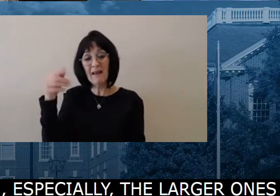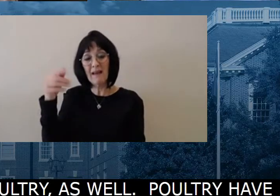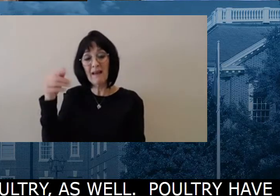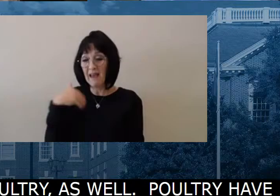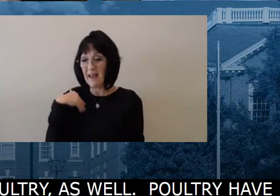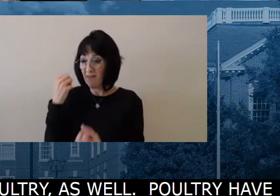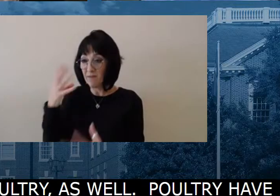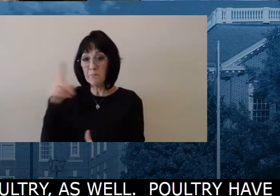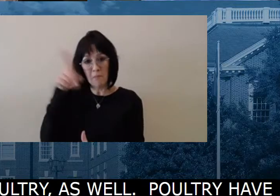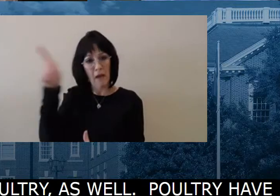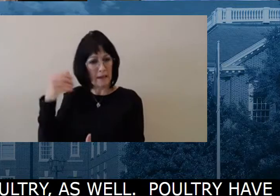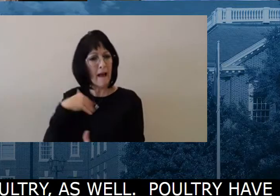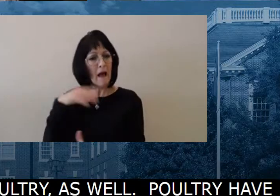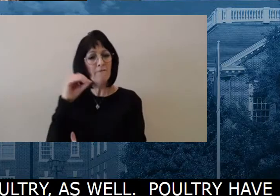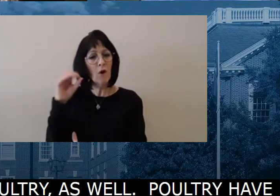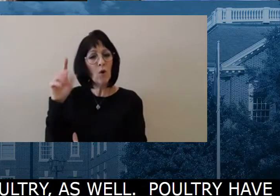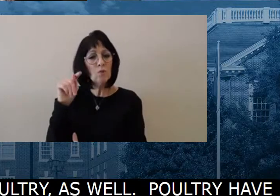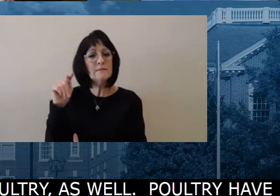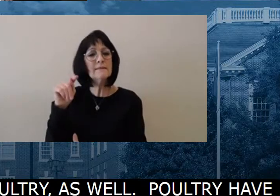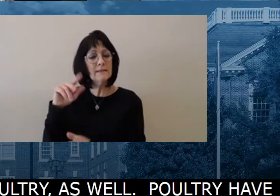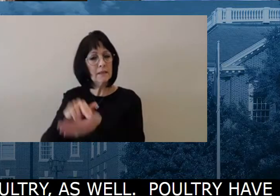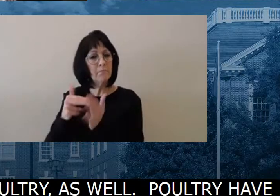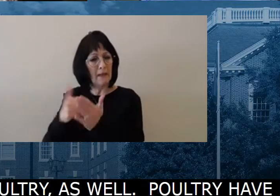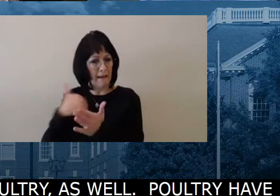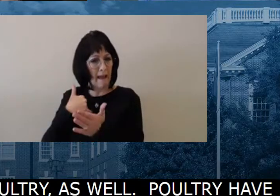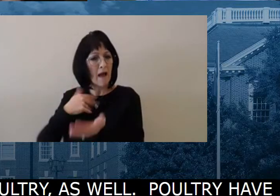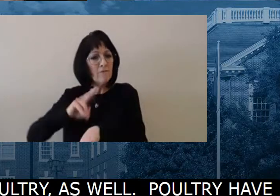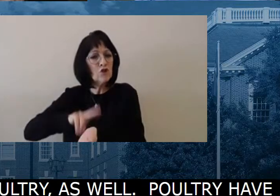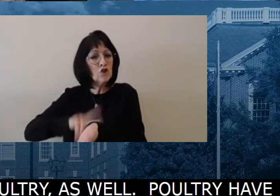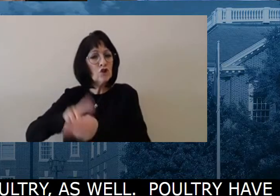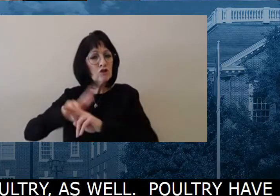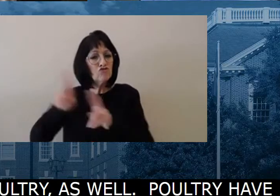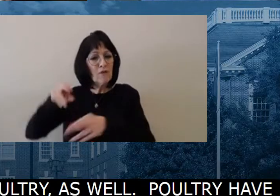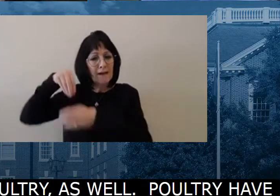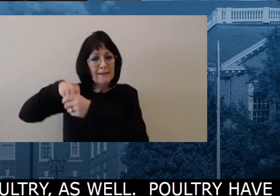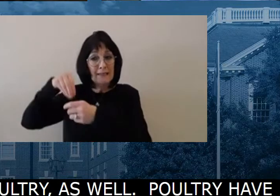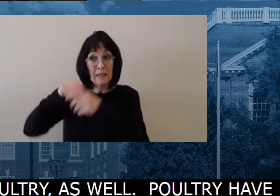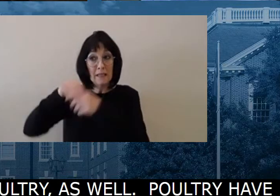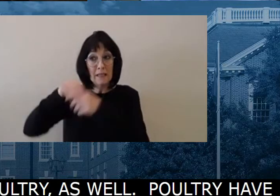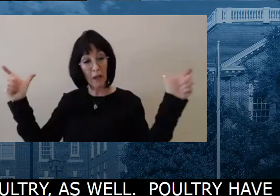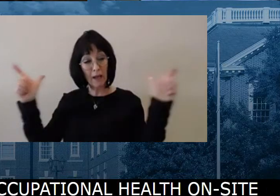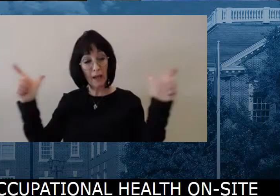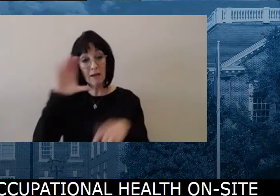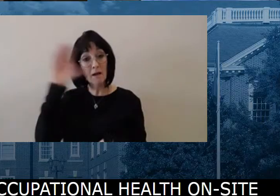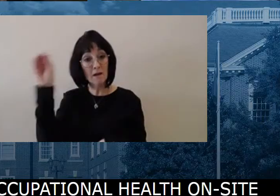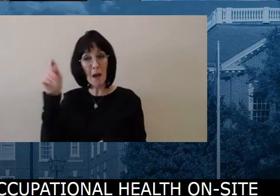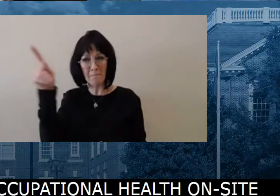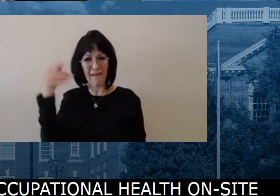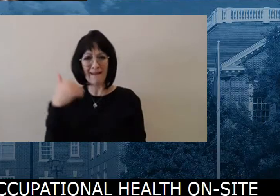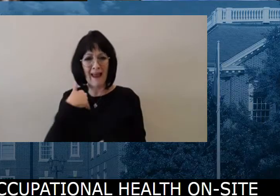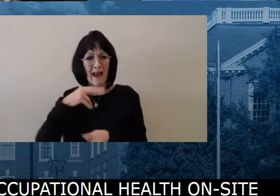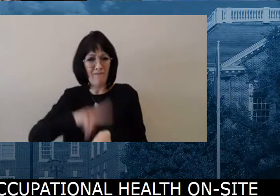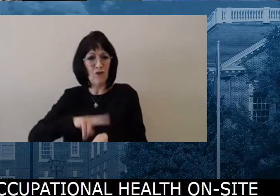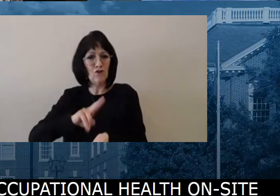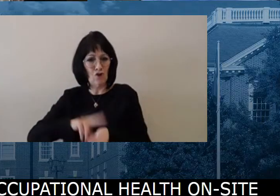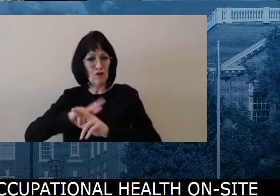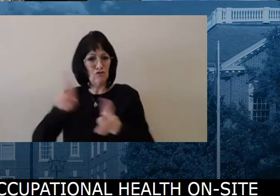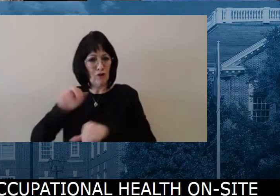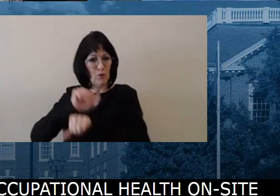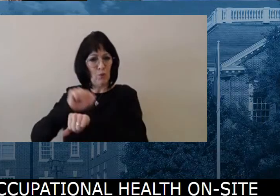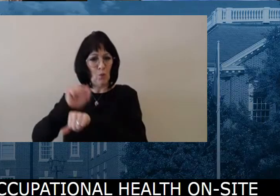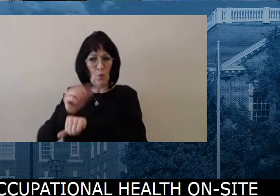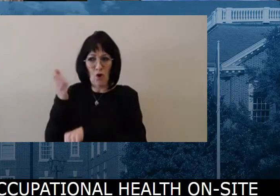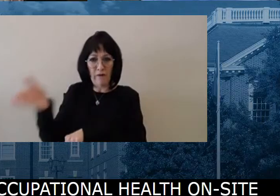occupational health on site, so they just needed vaccine to get started, and they can